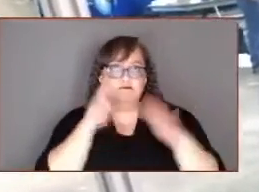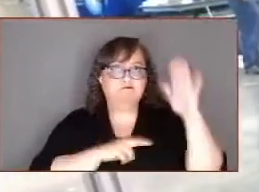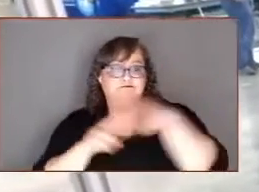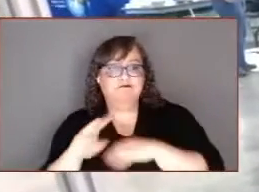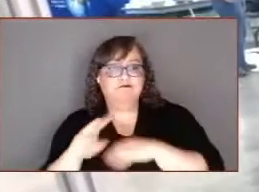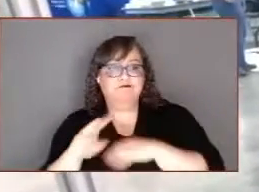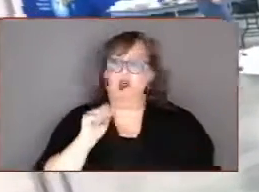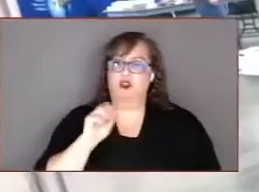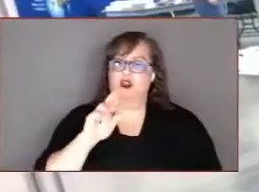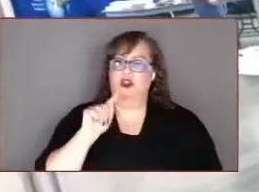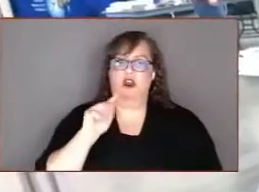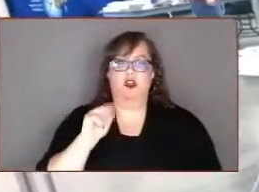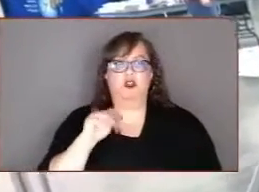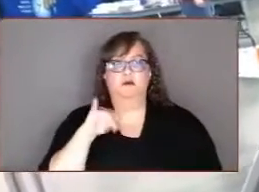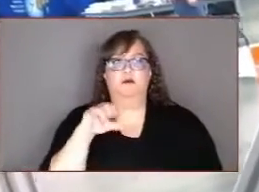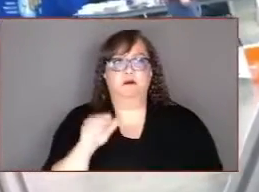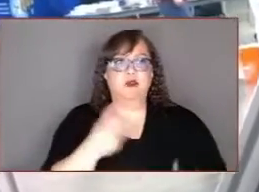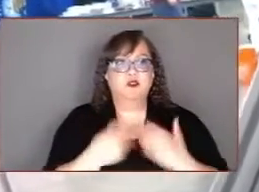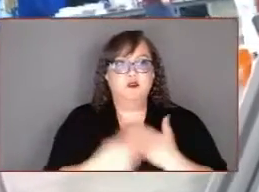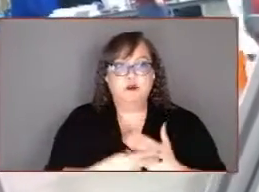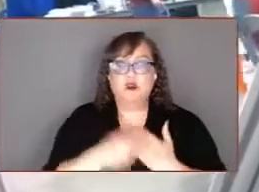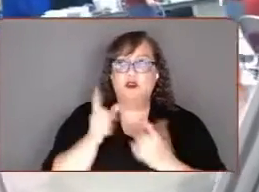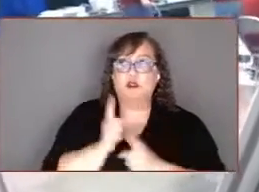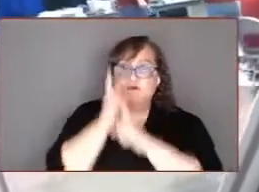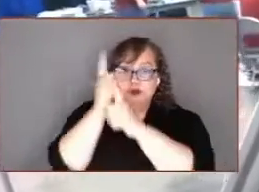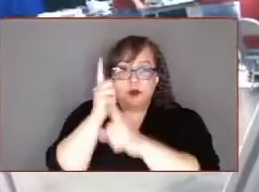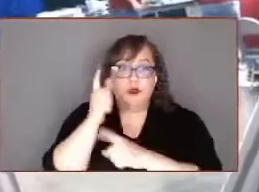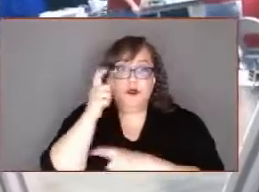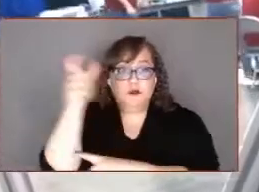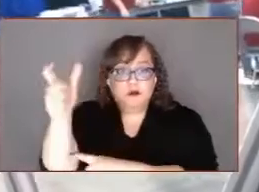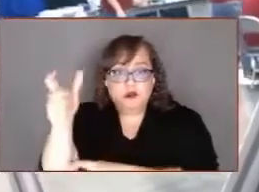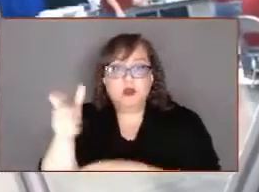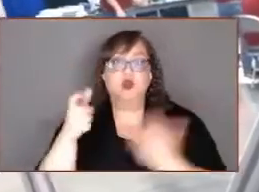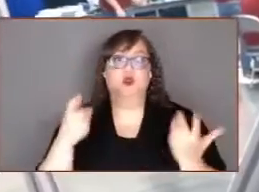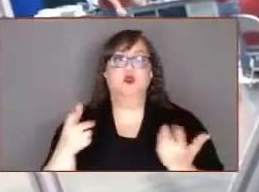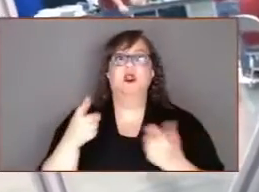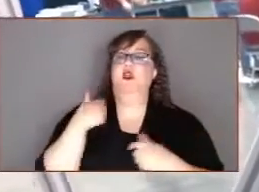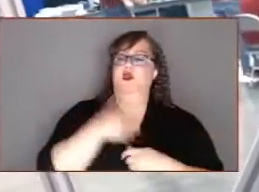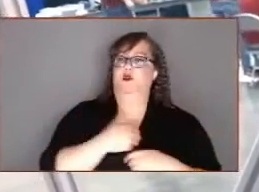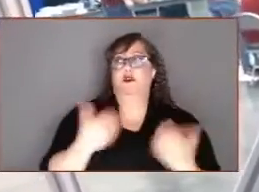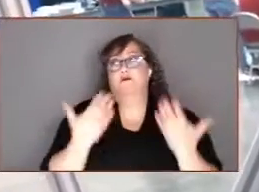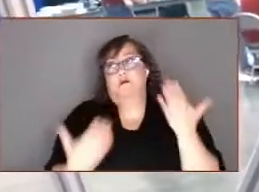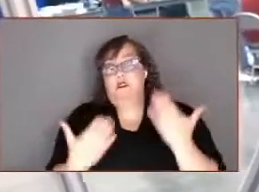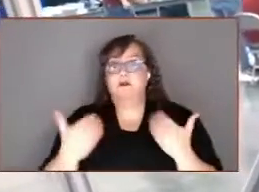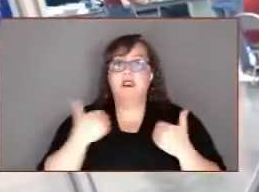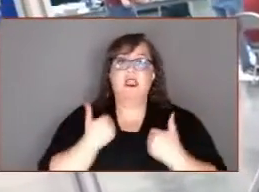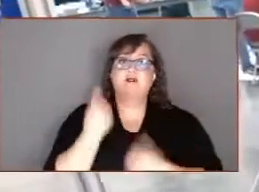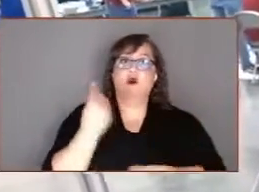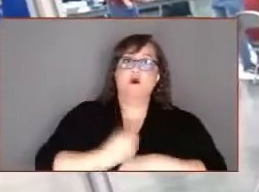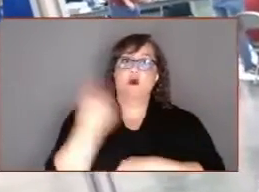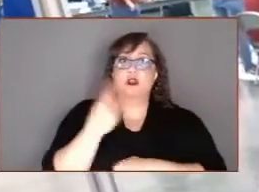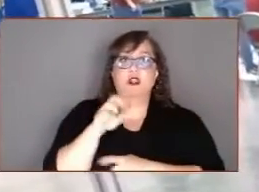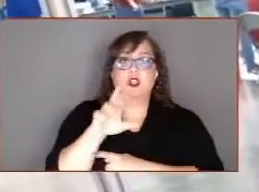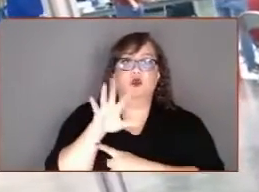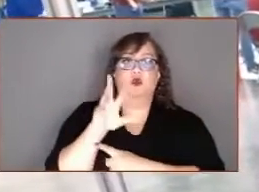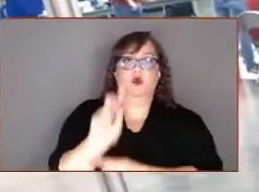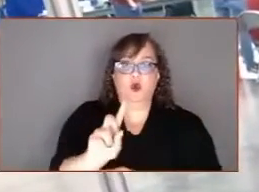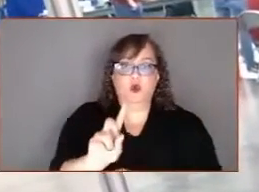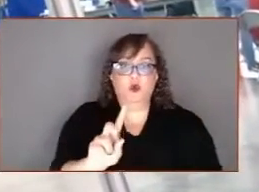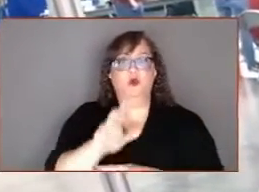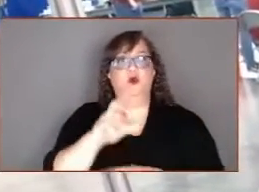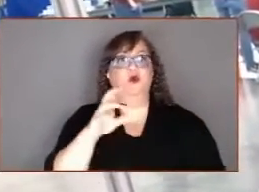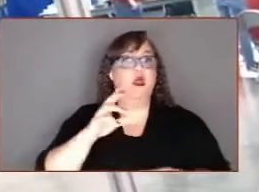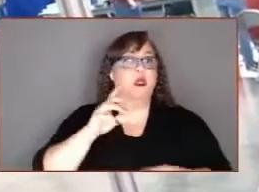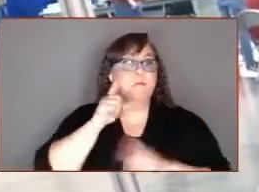for use on the moon or Mars. Not an easy task. And today they're testing their systems out in a head-to-head